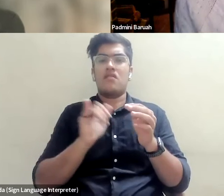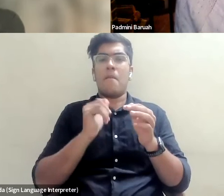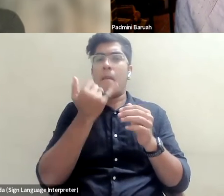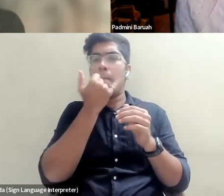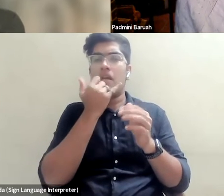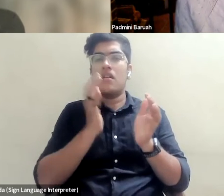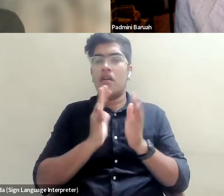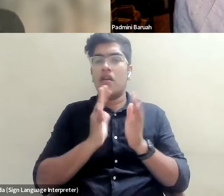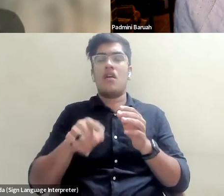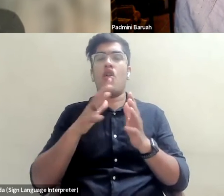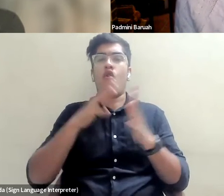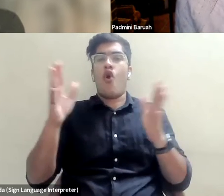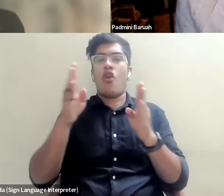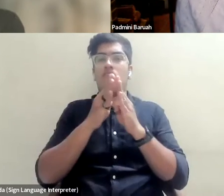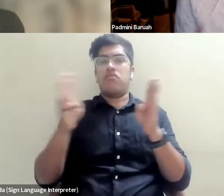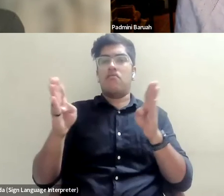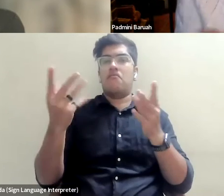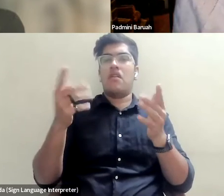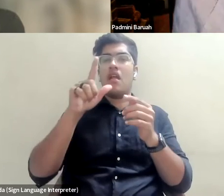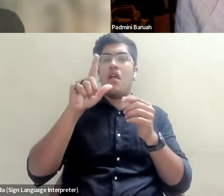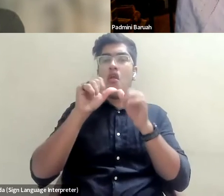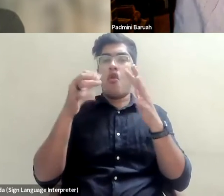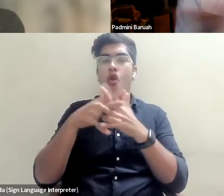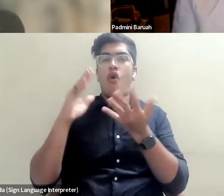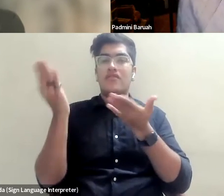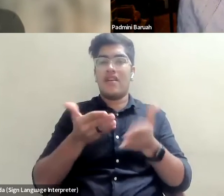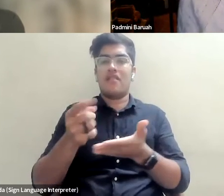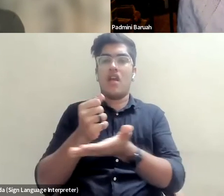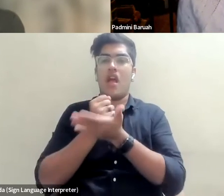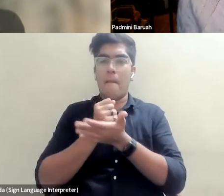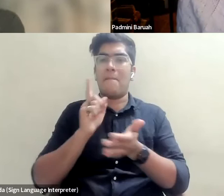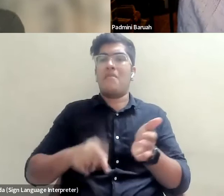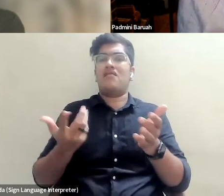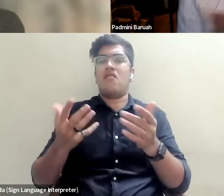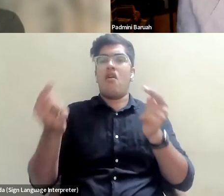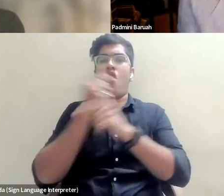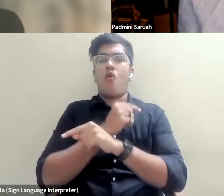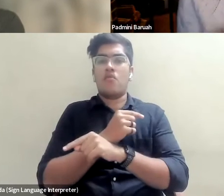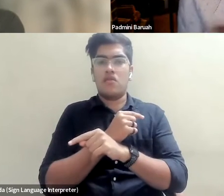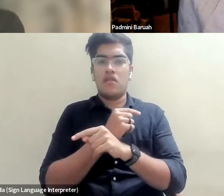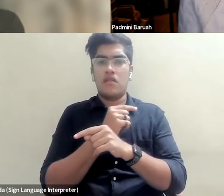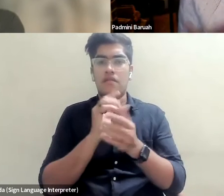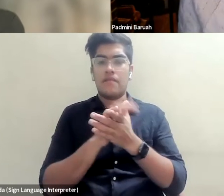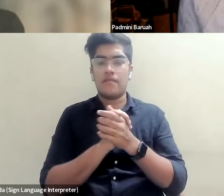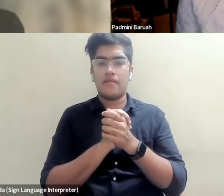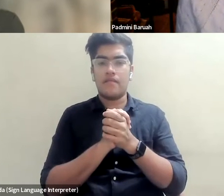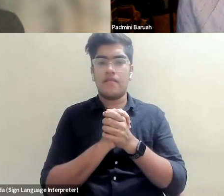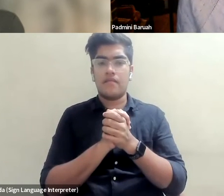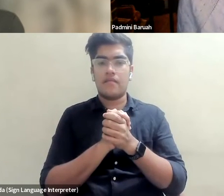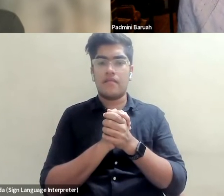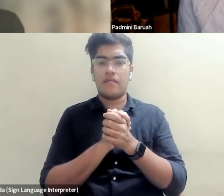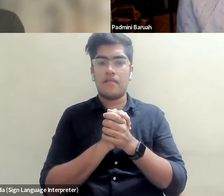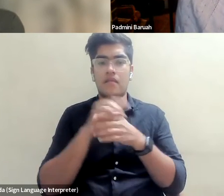serious gap in legal services, legal aid. And I think these are themes that run across different sectors. It's not just